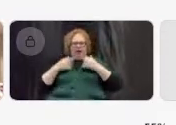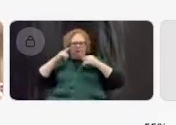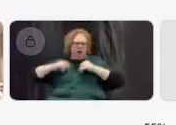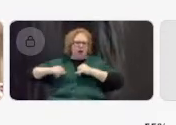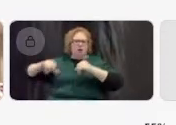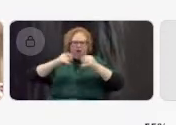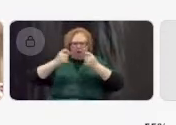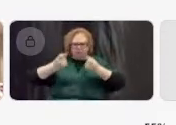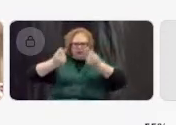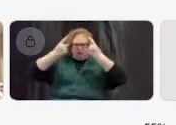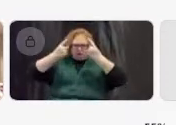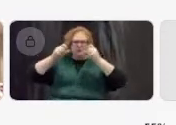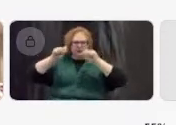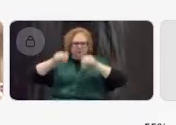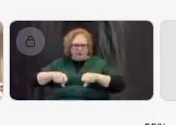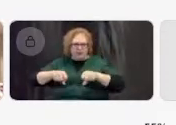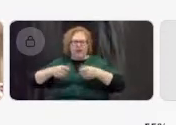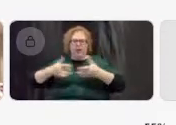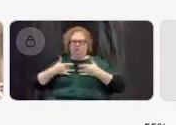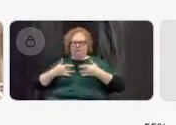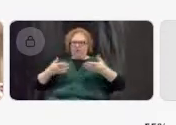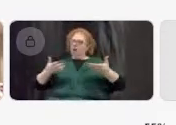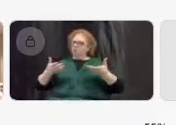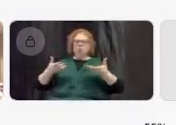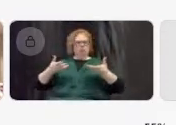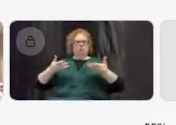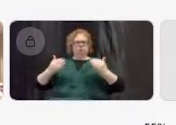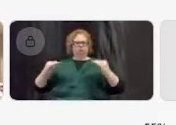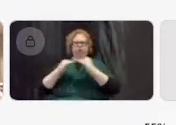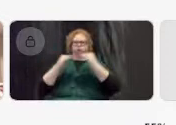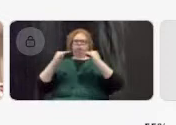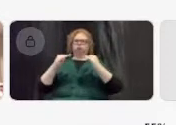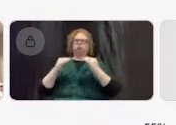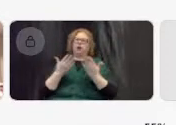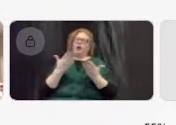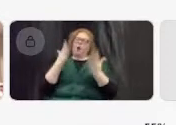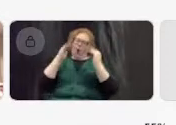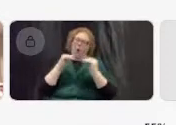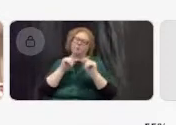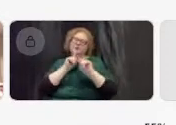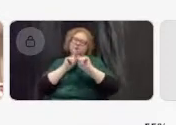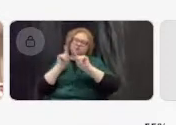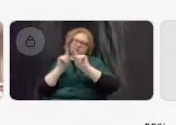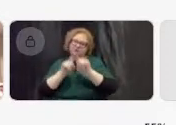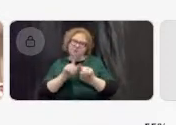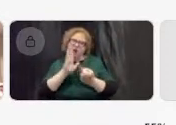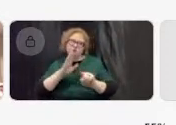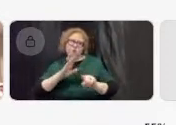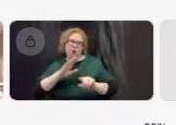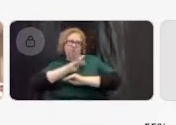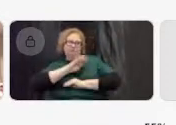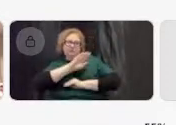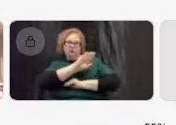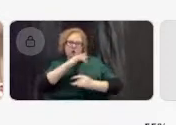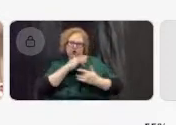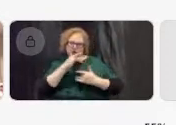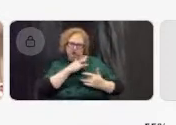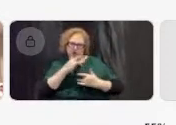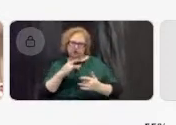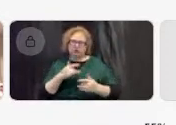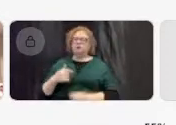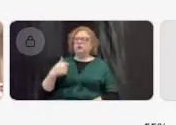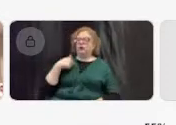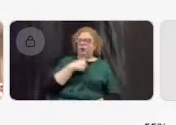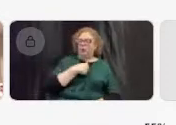my response, and we feel that it will address your concerns. Some of these we have recently implemented as we learn